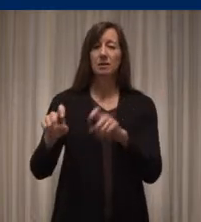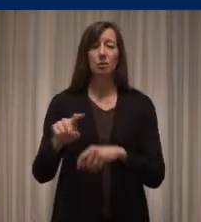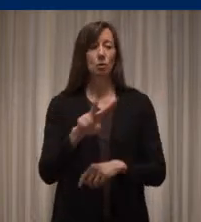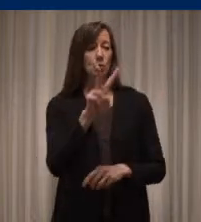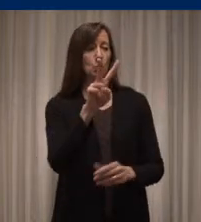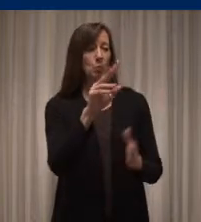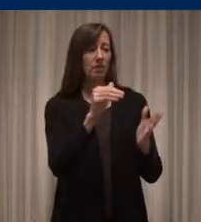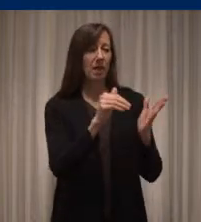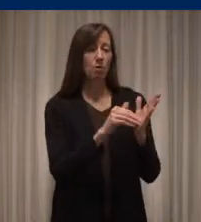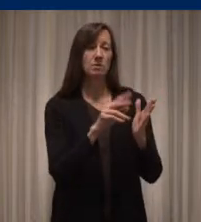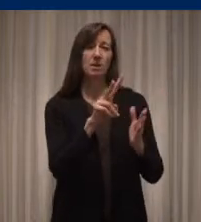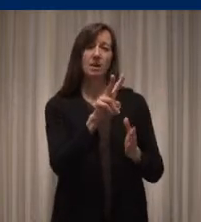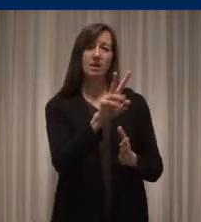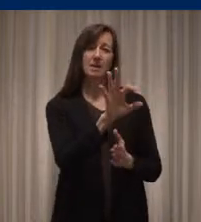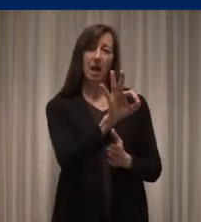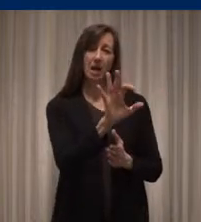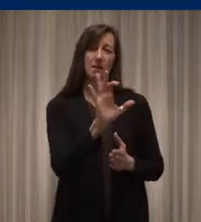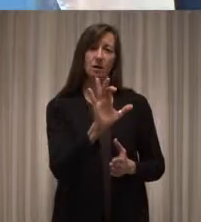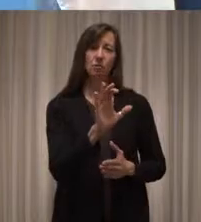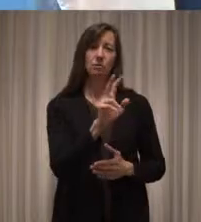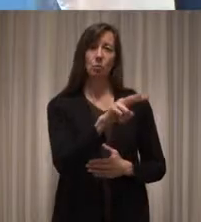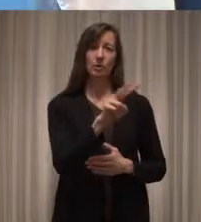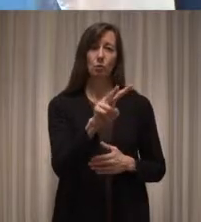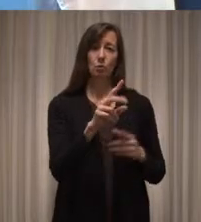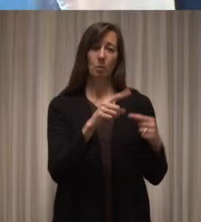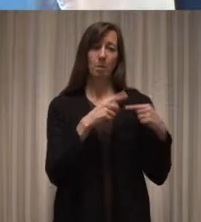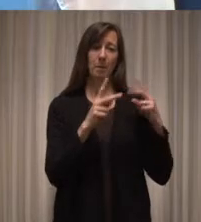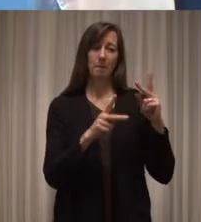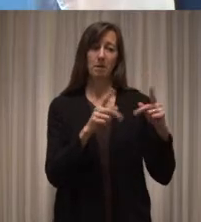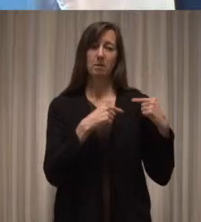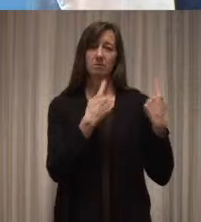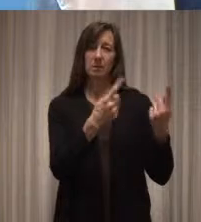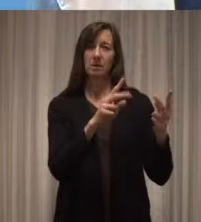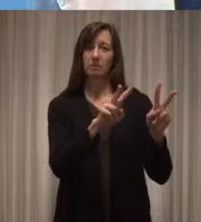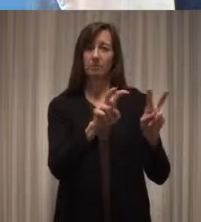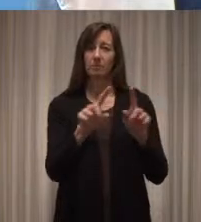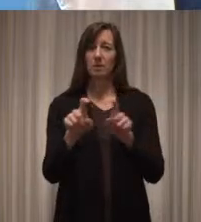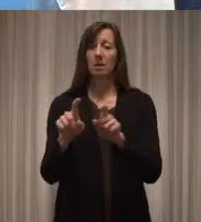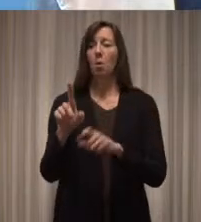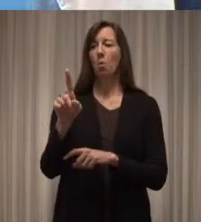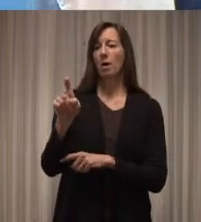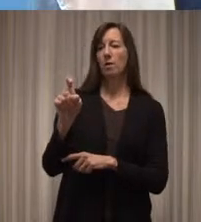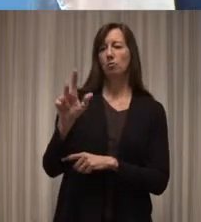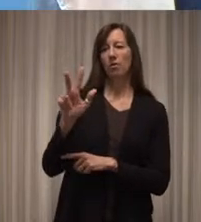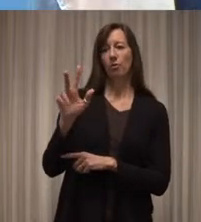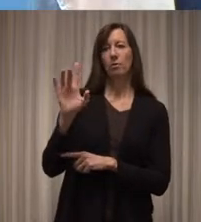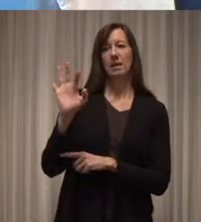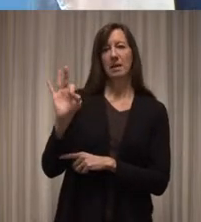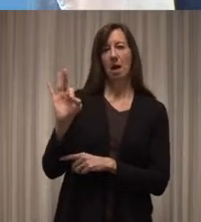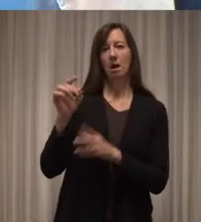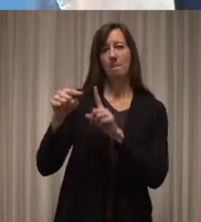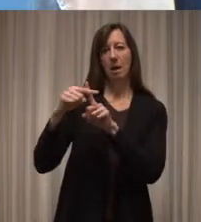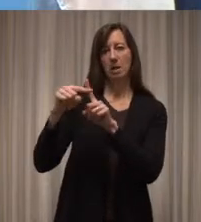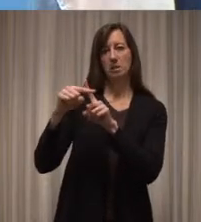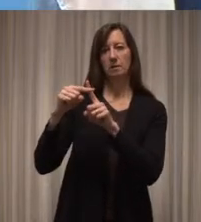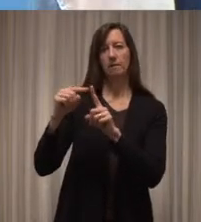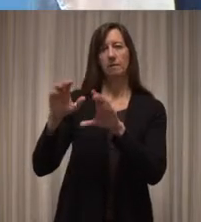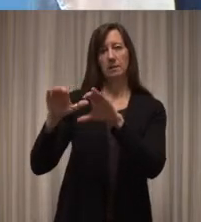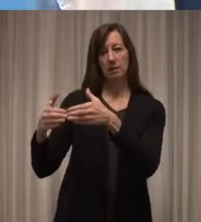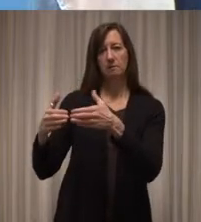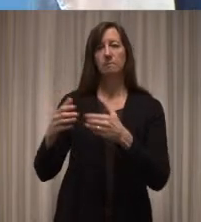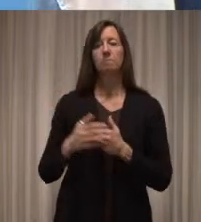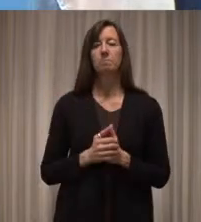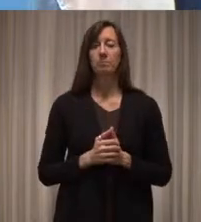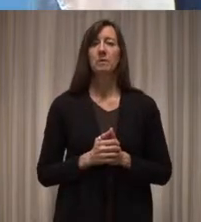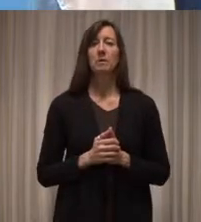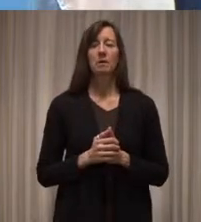2,942 in the last 2 days and had 139 new positive cases. And once again, the graph is very clear here where you